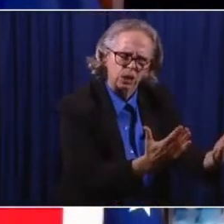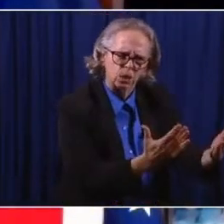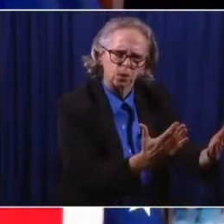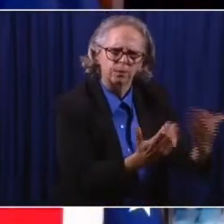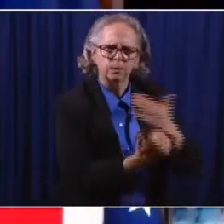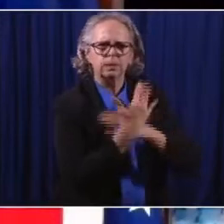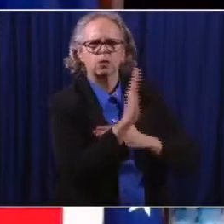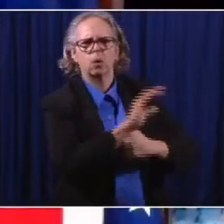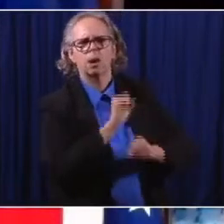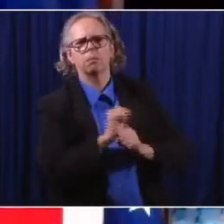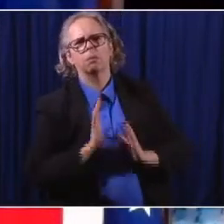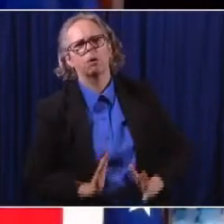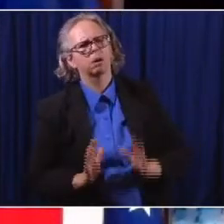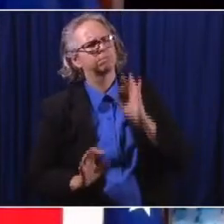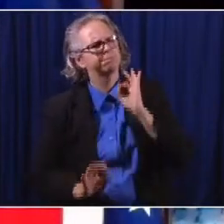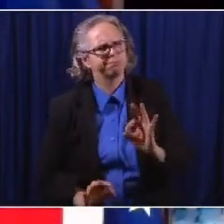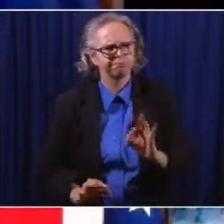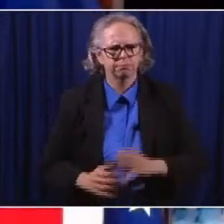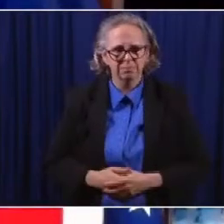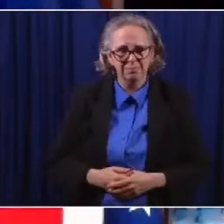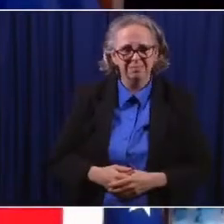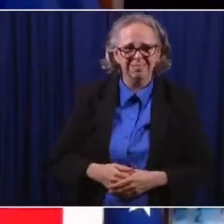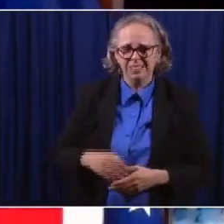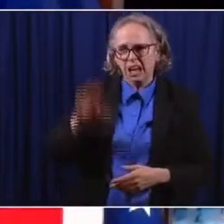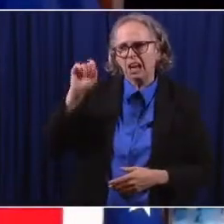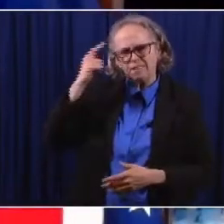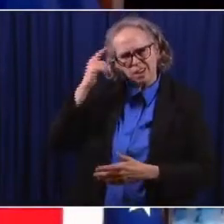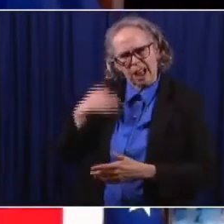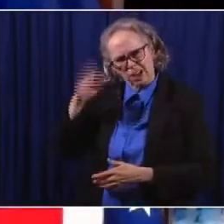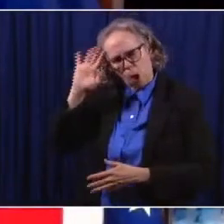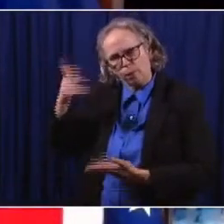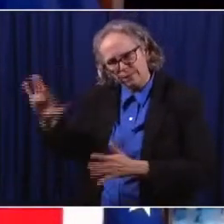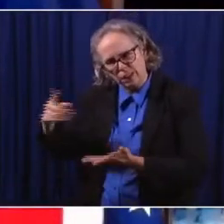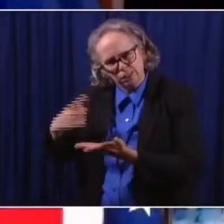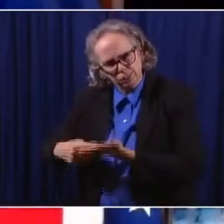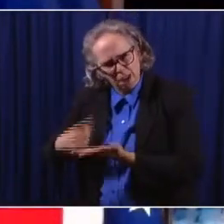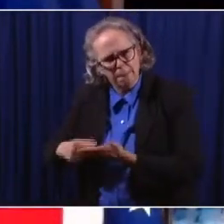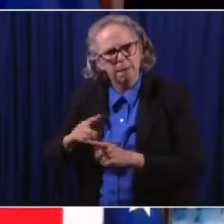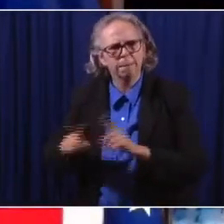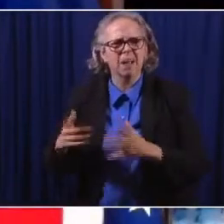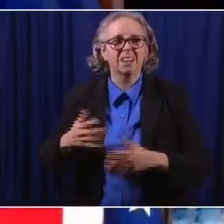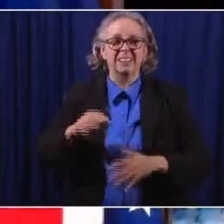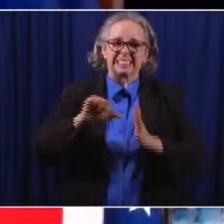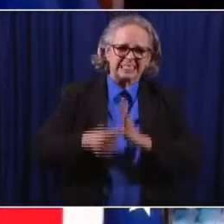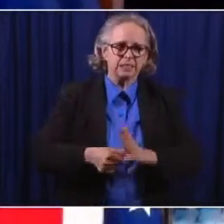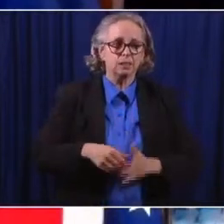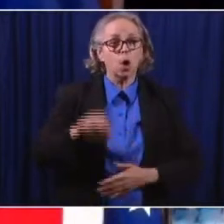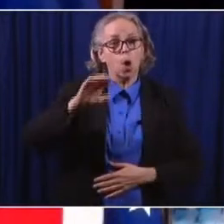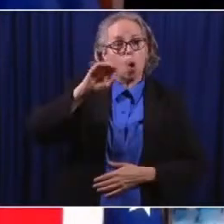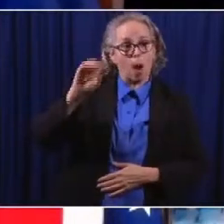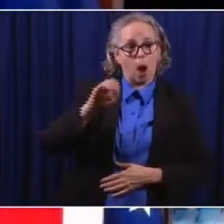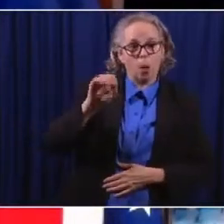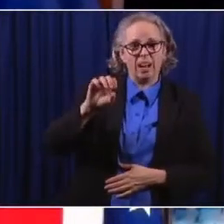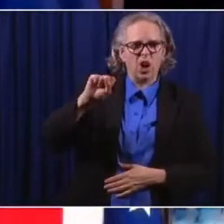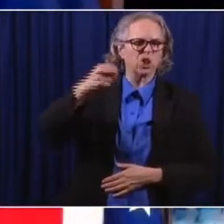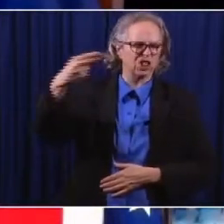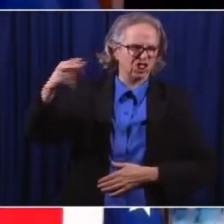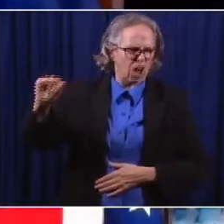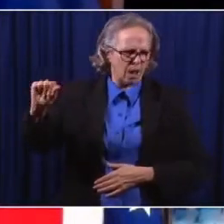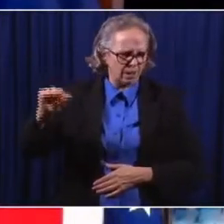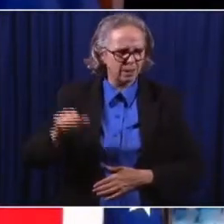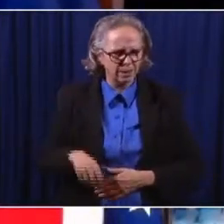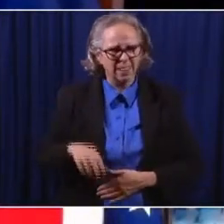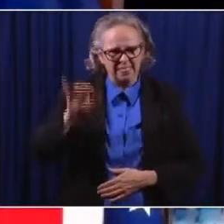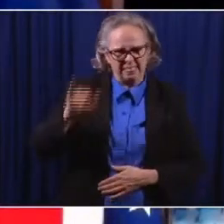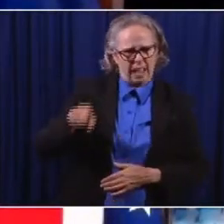in the week that I'll say that the Ohio High School Athletic Association, they have been a great partner to us as